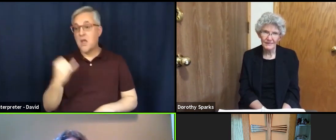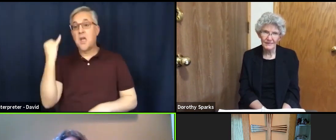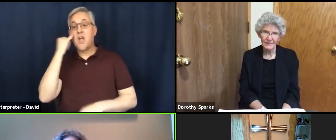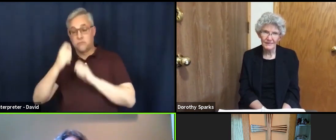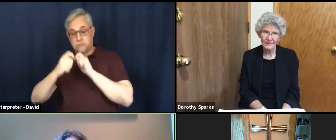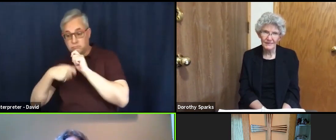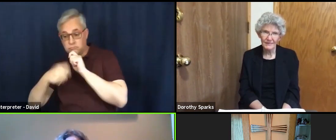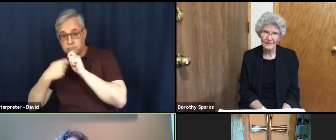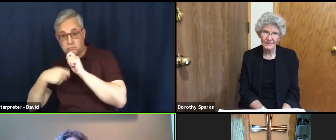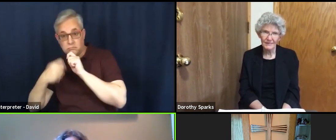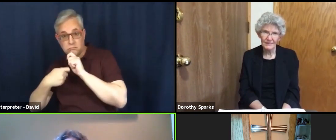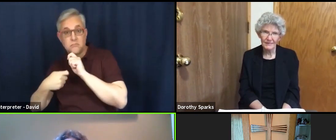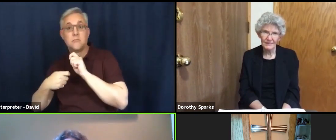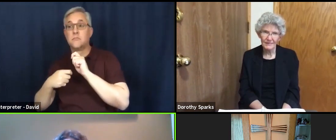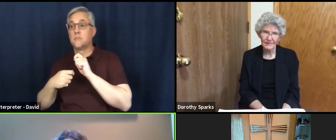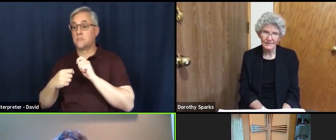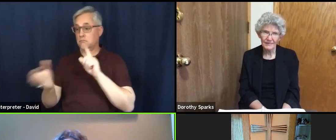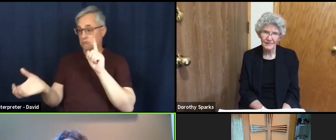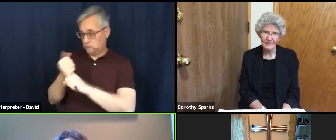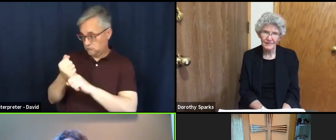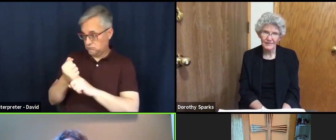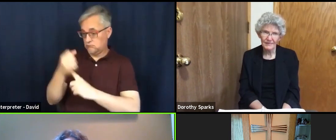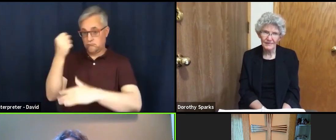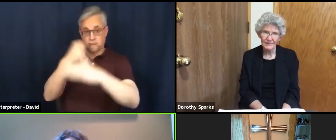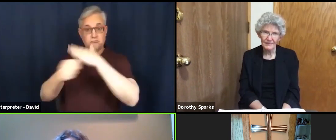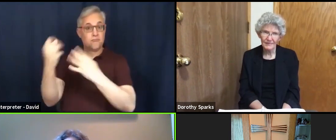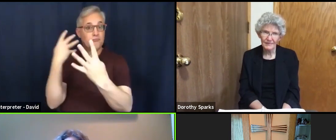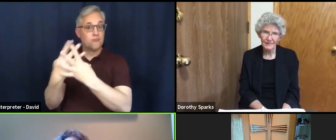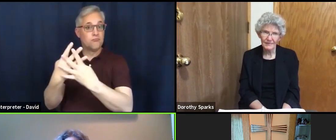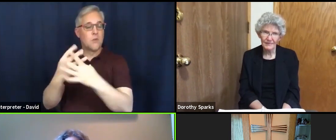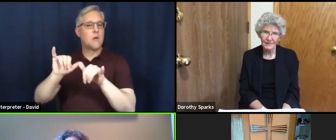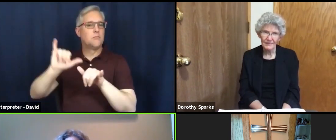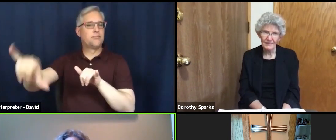Compared to rock cocaine.